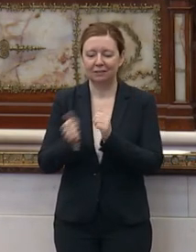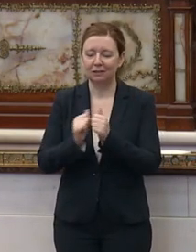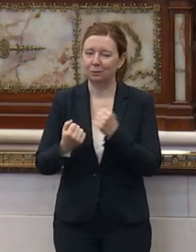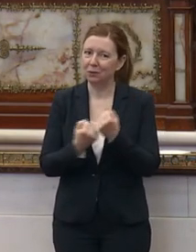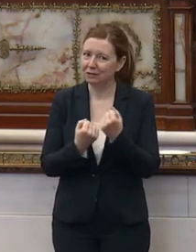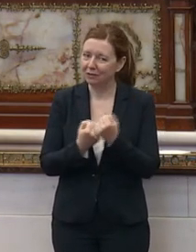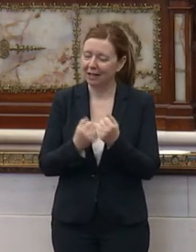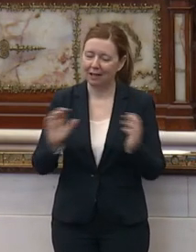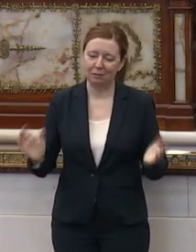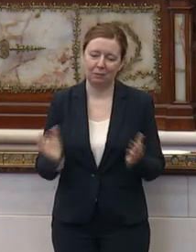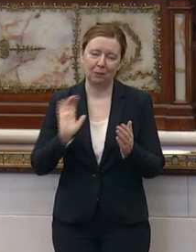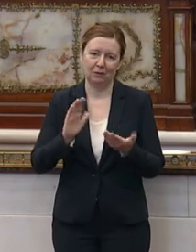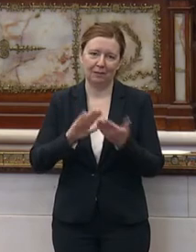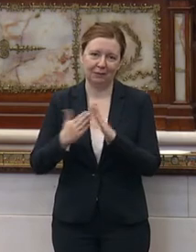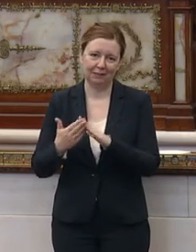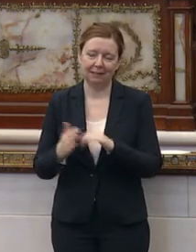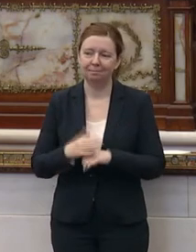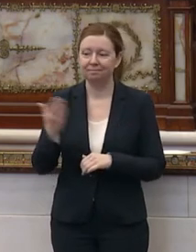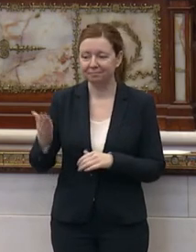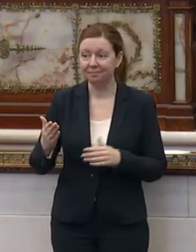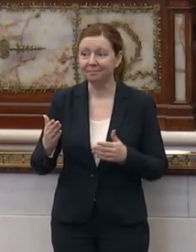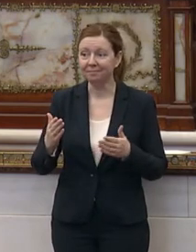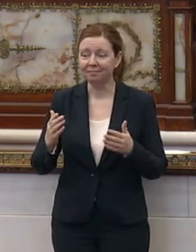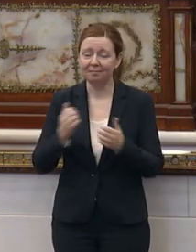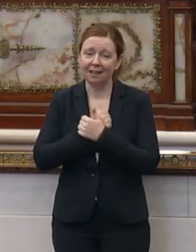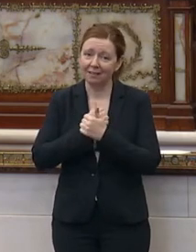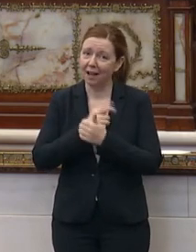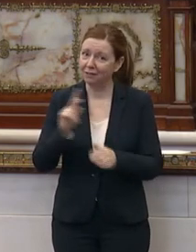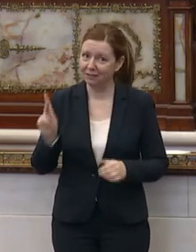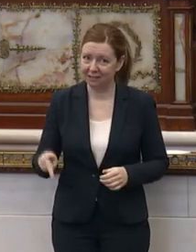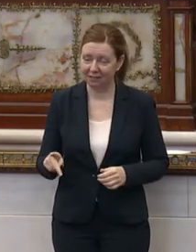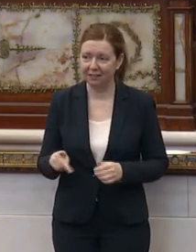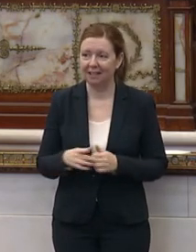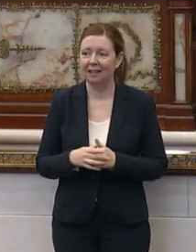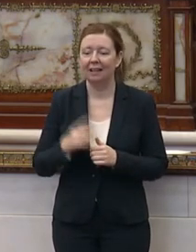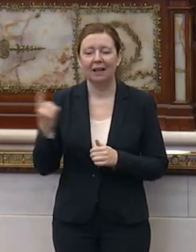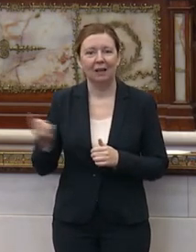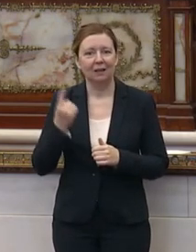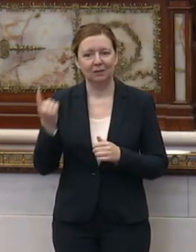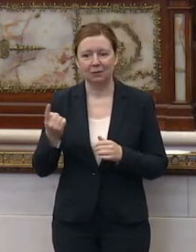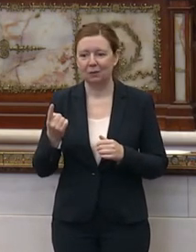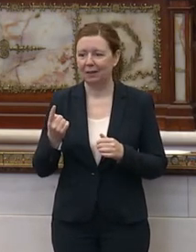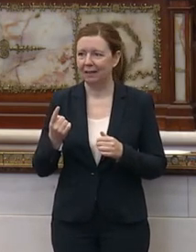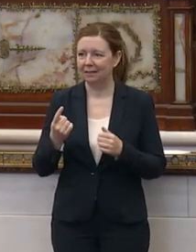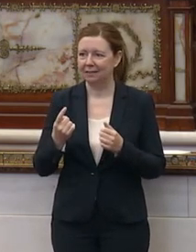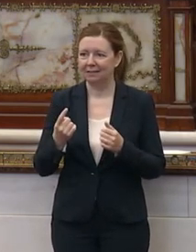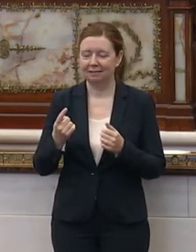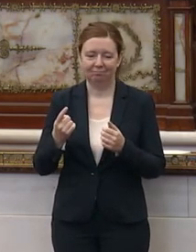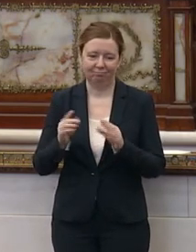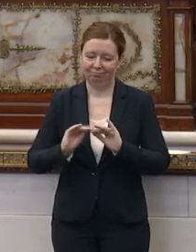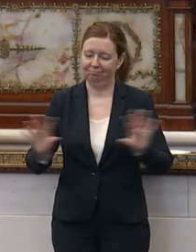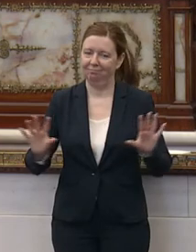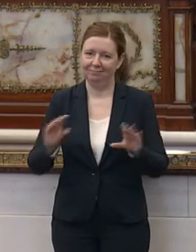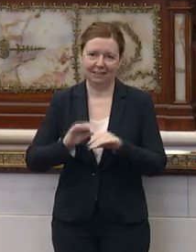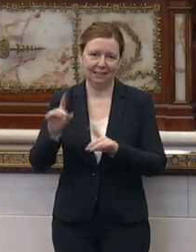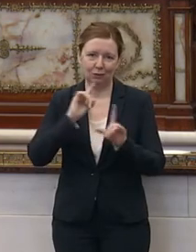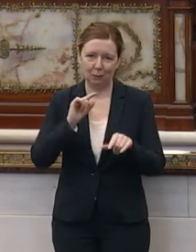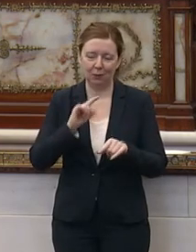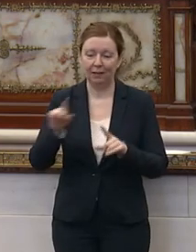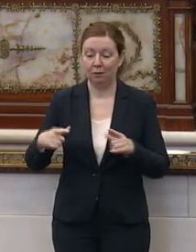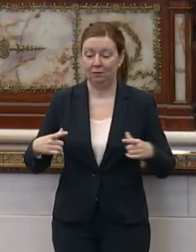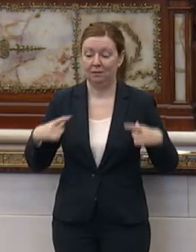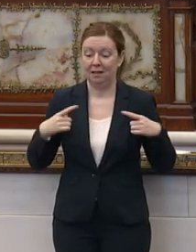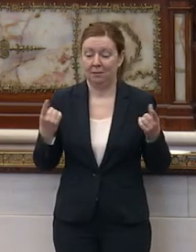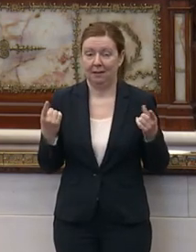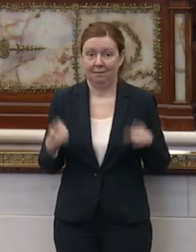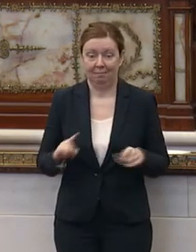fan and a promoter of our city. He loves Philadelphia and has always come through in his reporting here. When his retirement